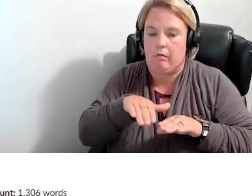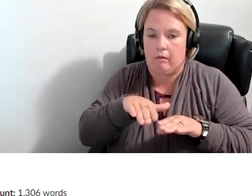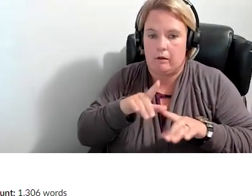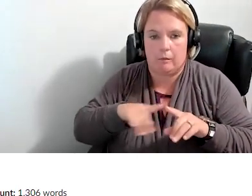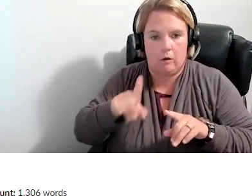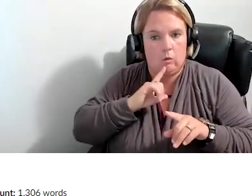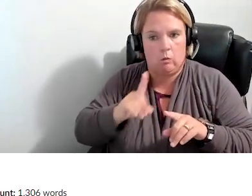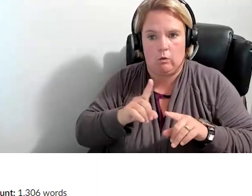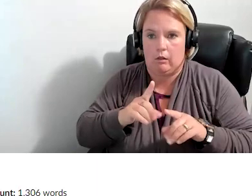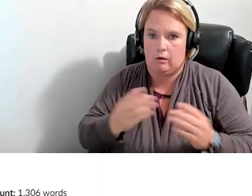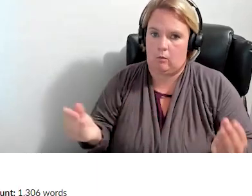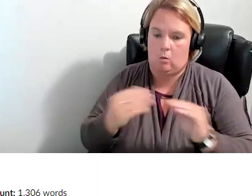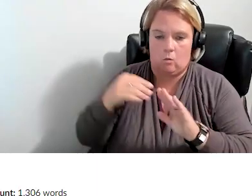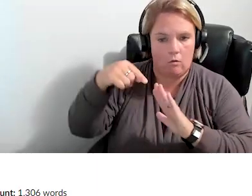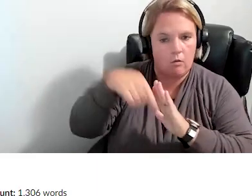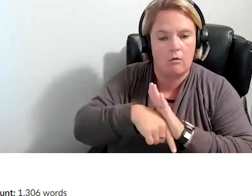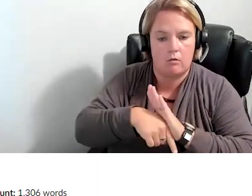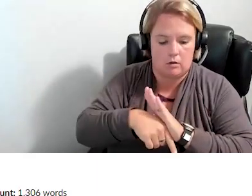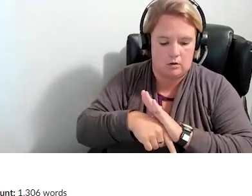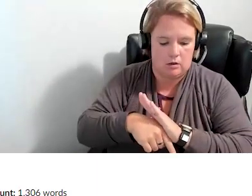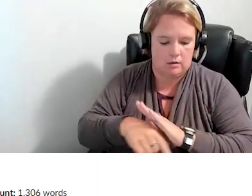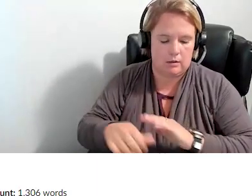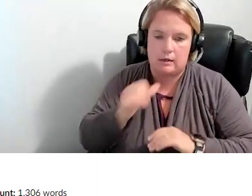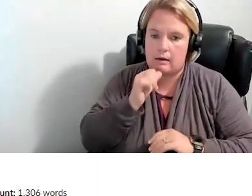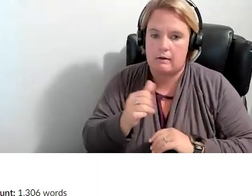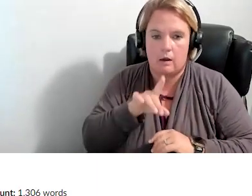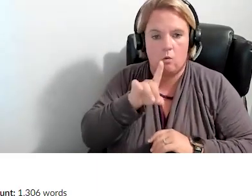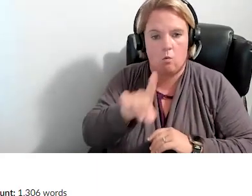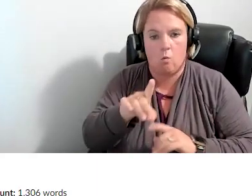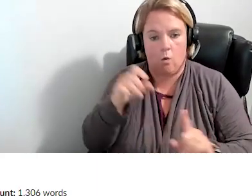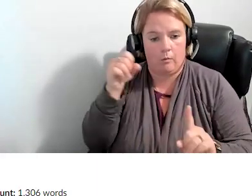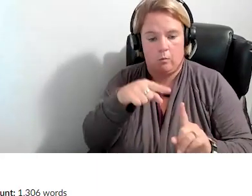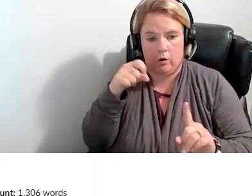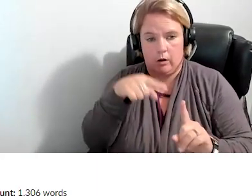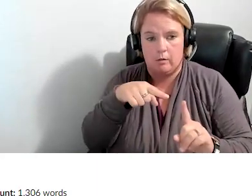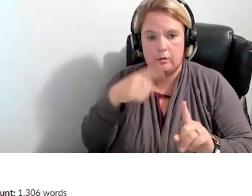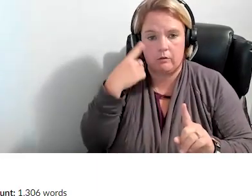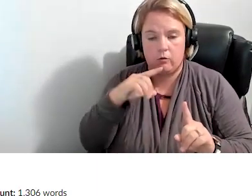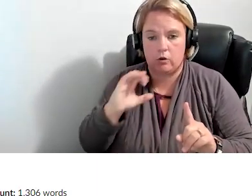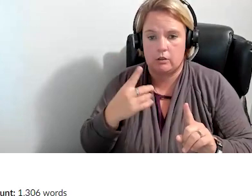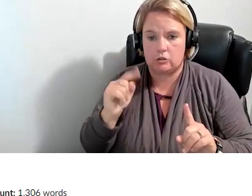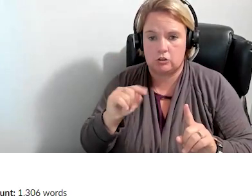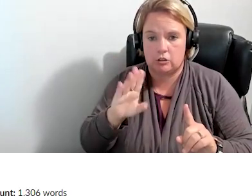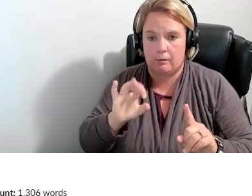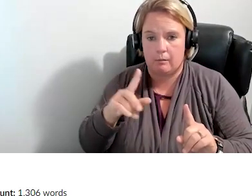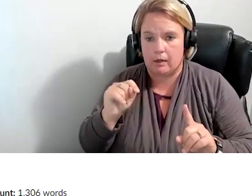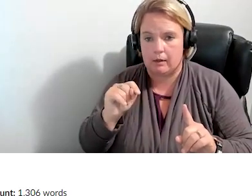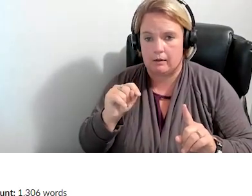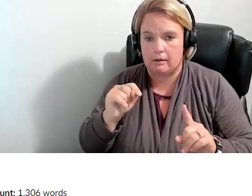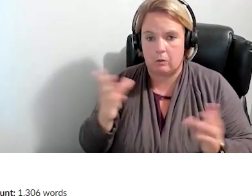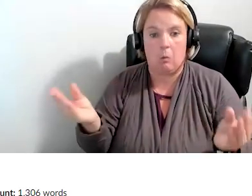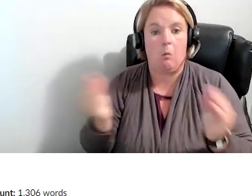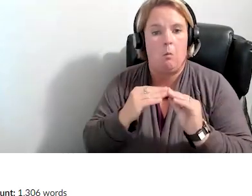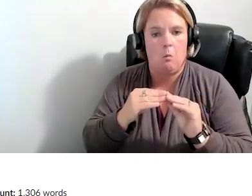lot more we want to do here. Like, instead of just providing one prompt to the chatbot, let's provide a lot